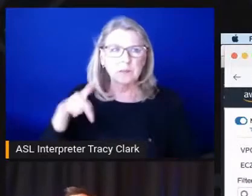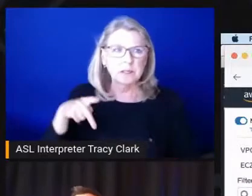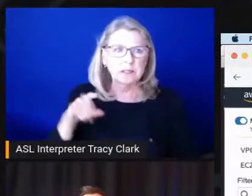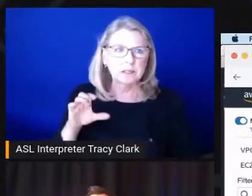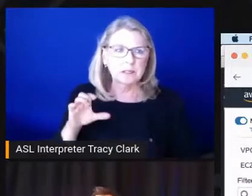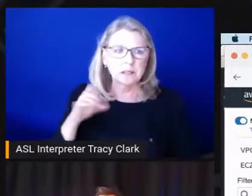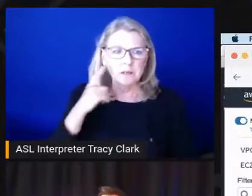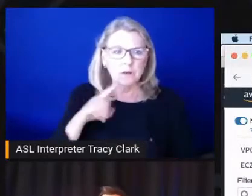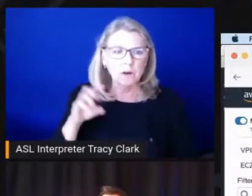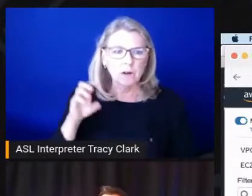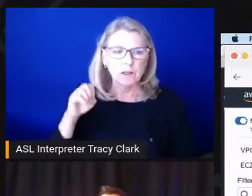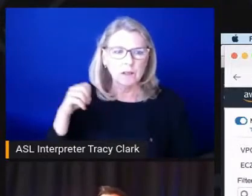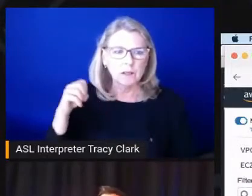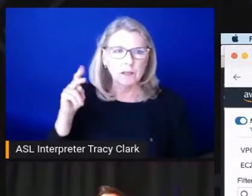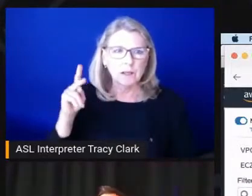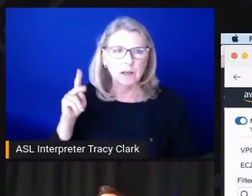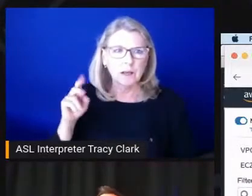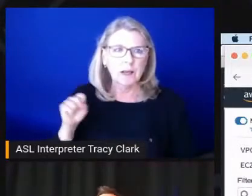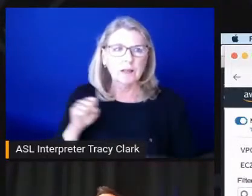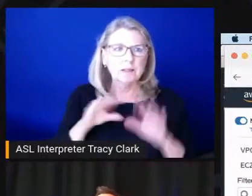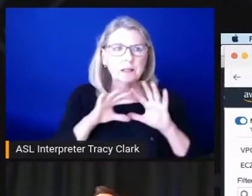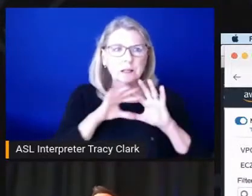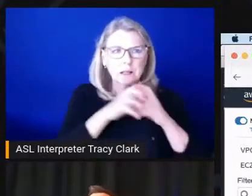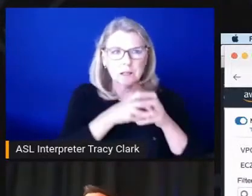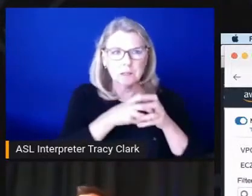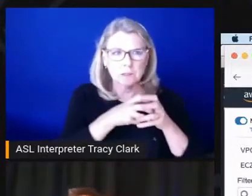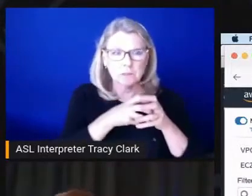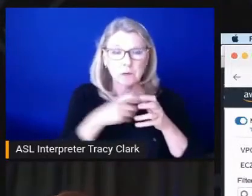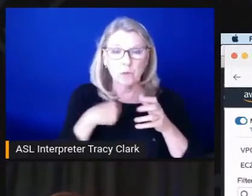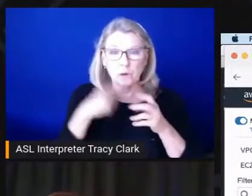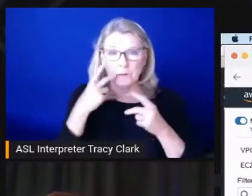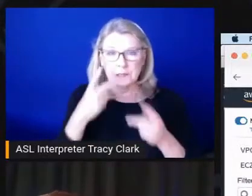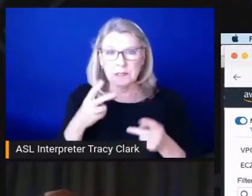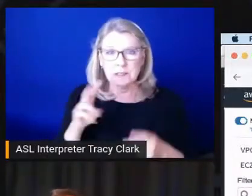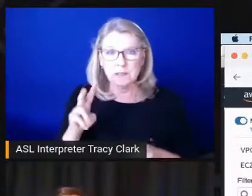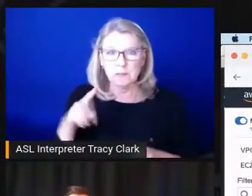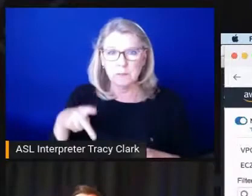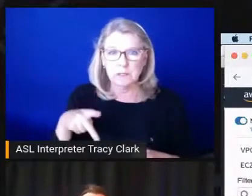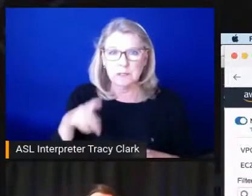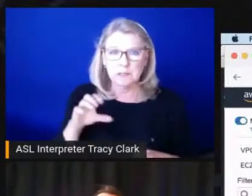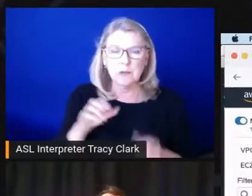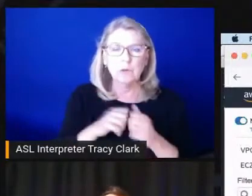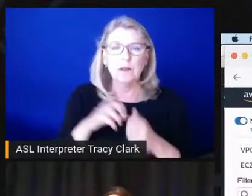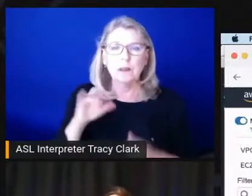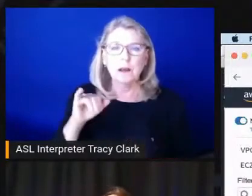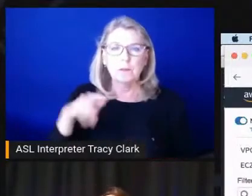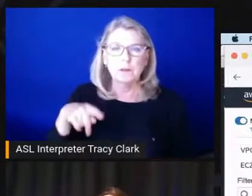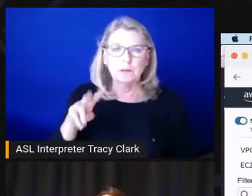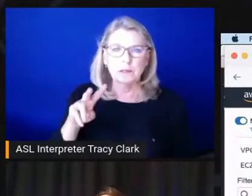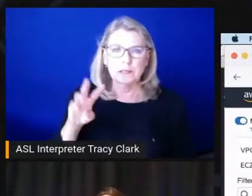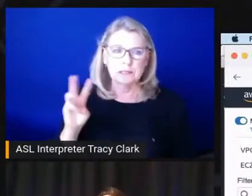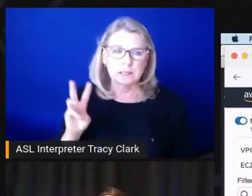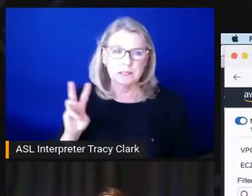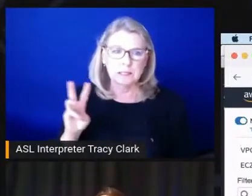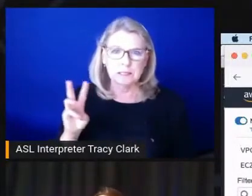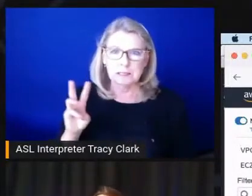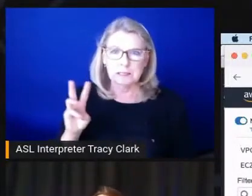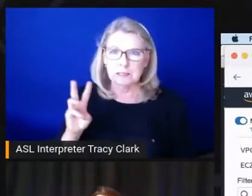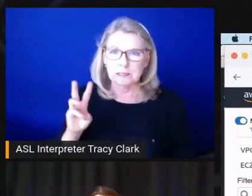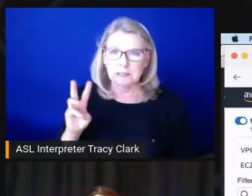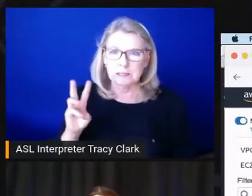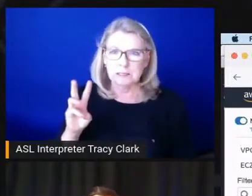cluster. So what we are seeing here is VPC with IPv6 enabled. Can you make that bigger for us?